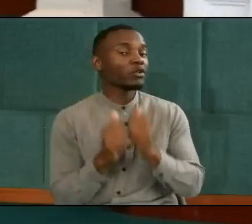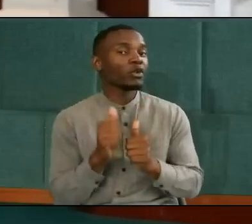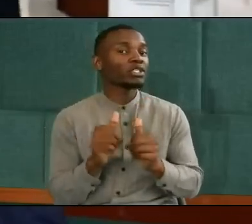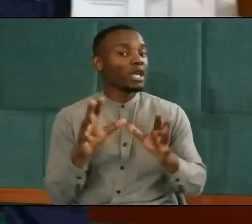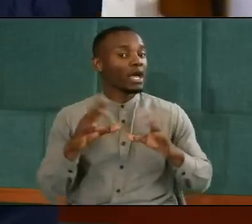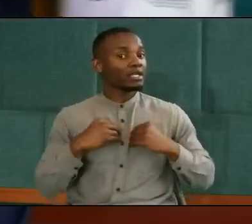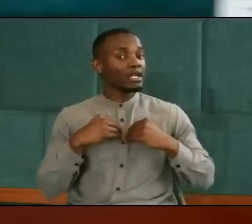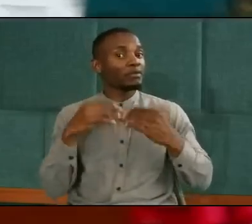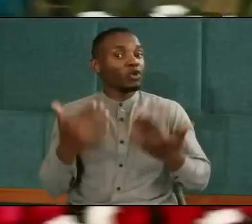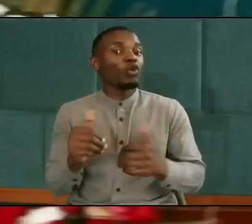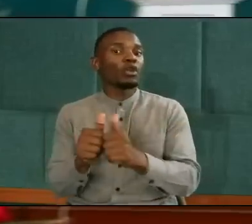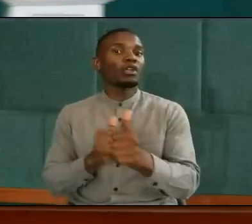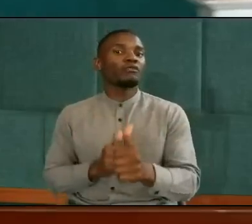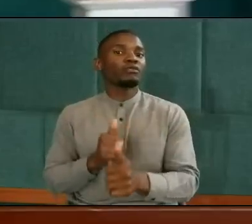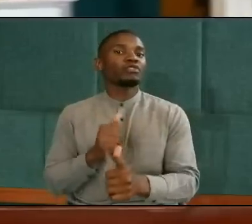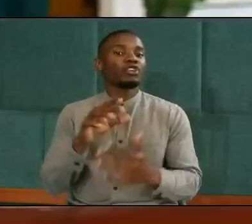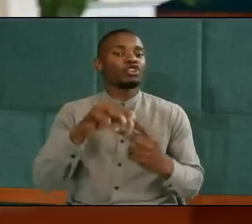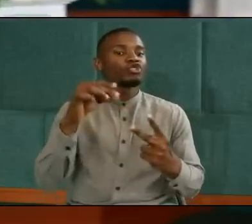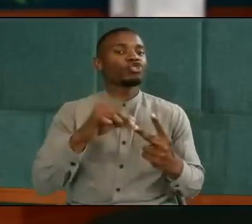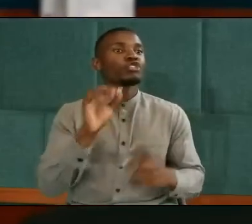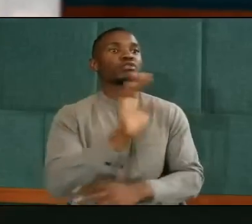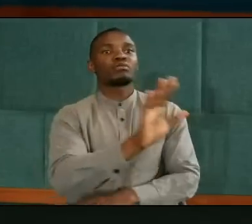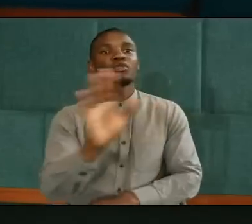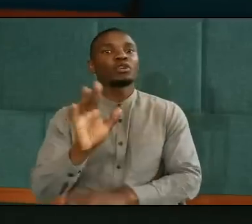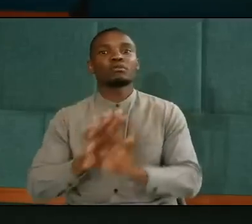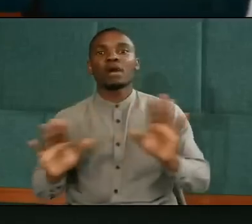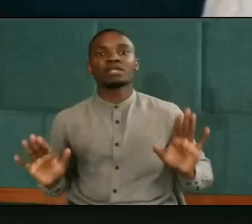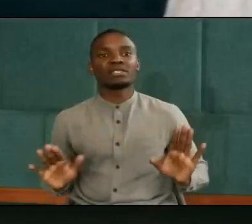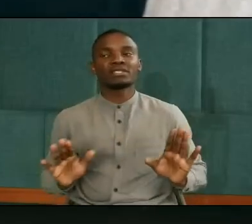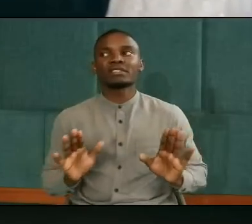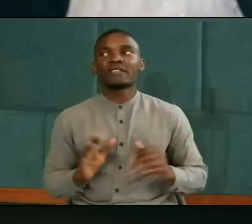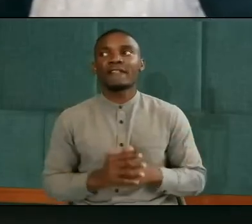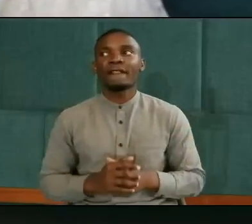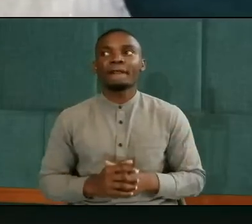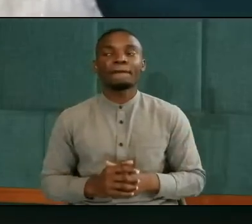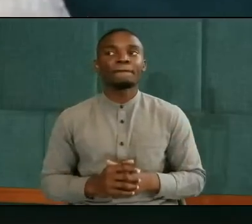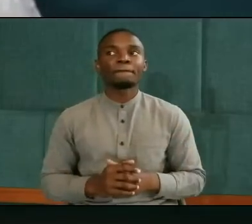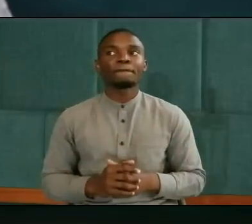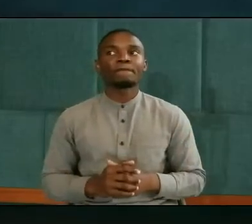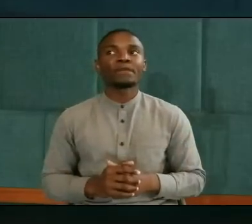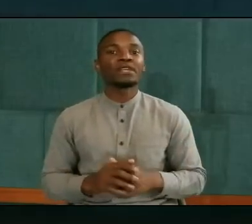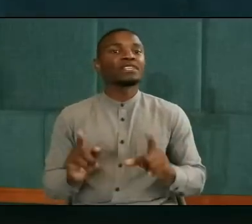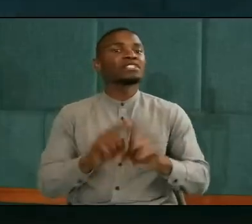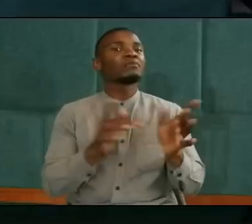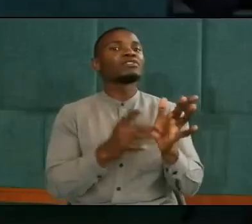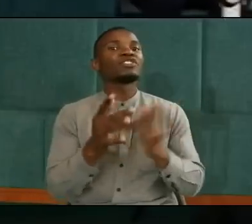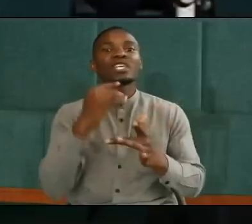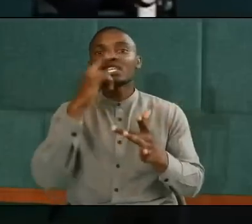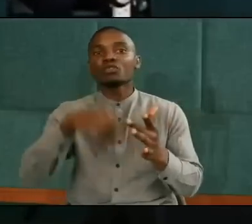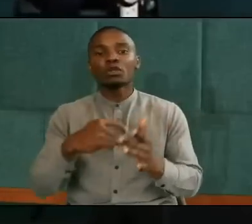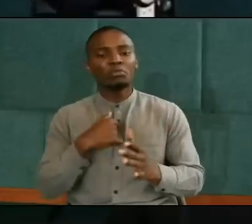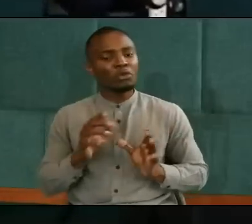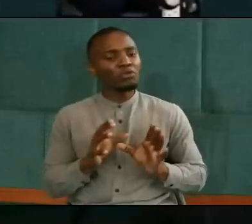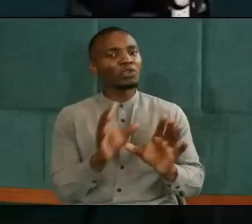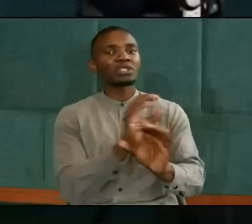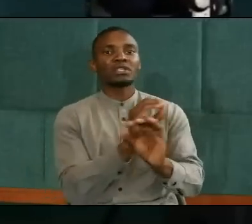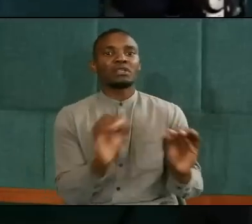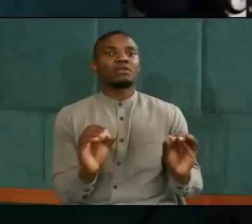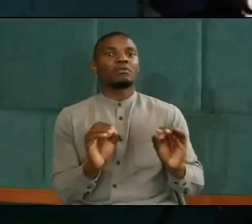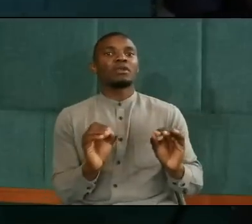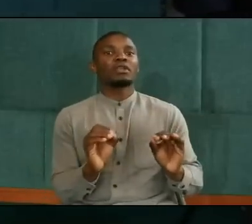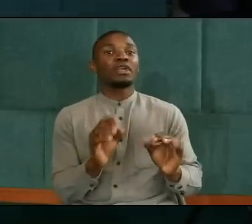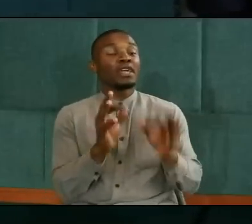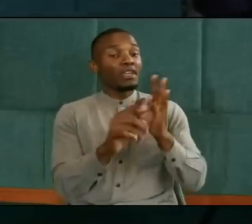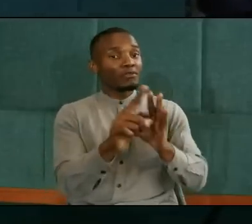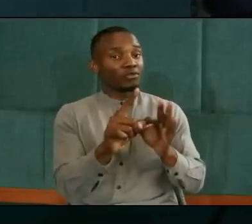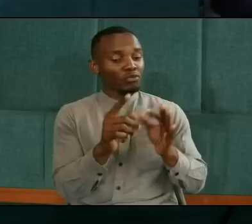yours. Behold, I stand at the door and knock. Whoever opens, Jesus says, I'm not forcing anybody, but whoever opens, I'll come